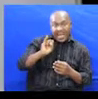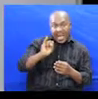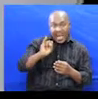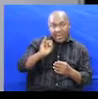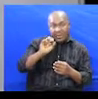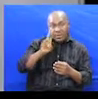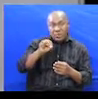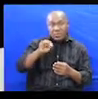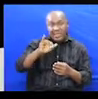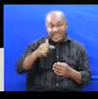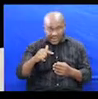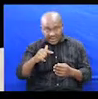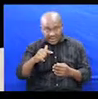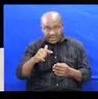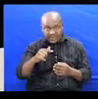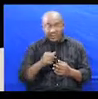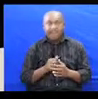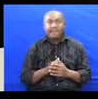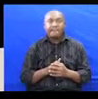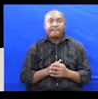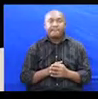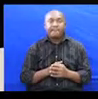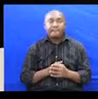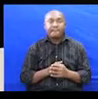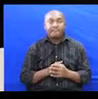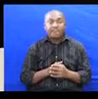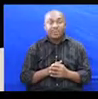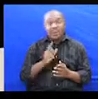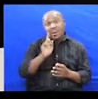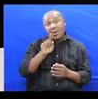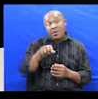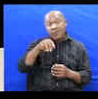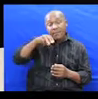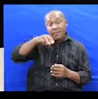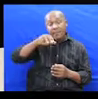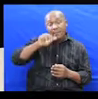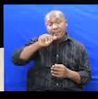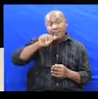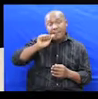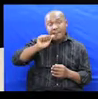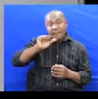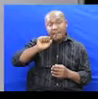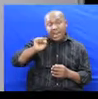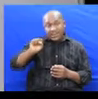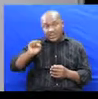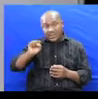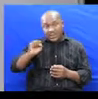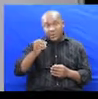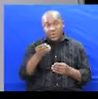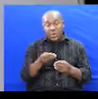From the division, we are going to construct the SI unit of mass concentration, and therefore, since